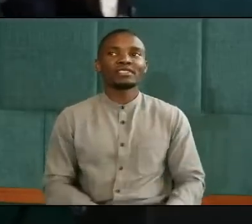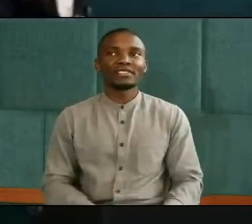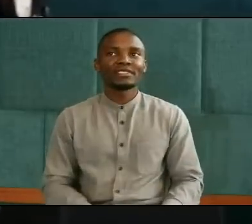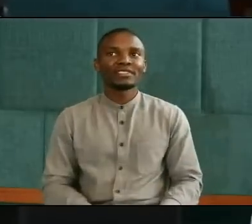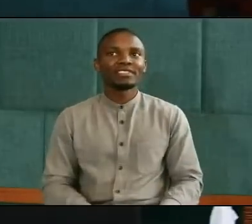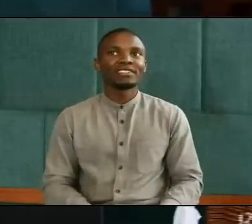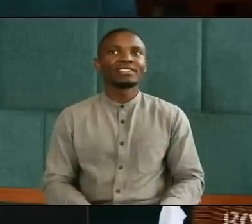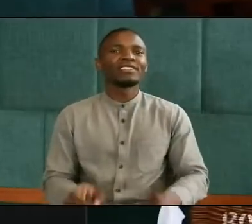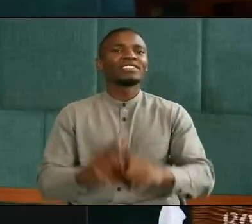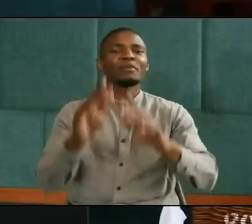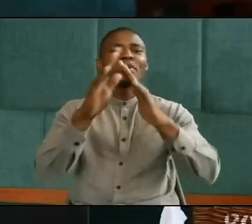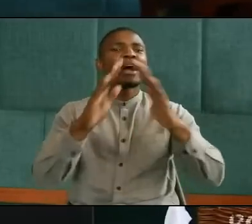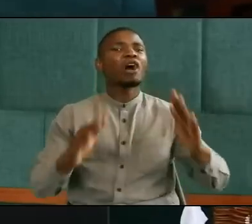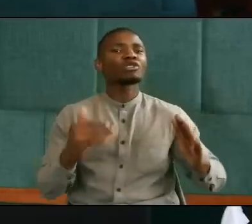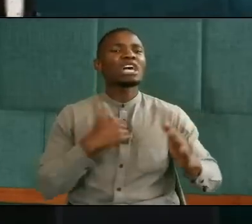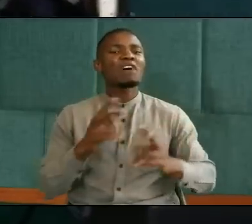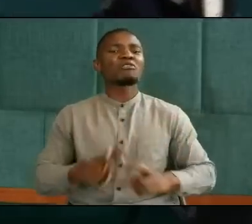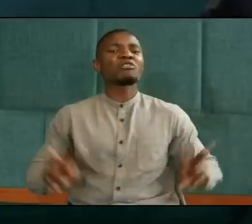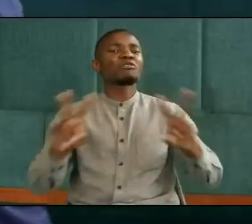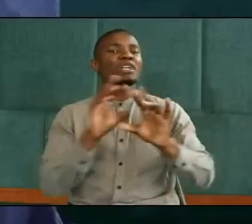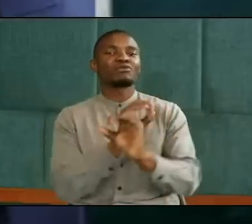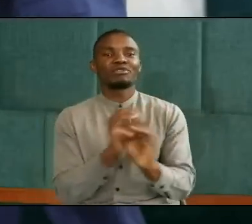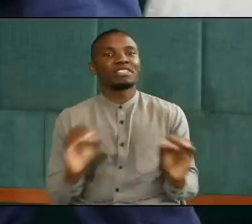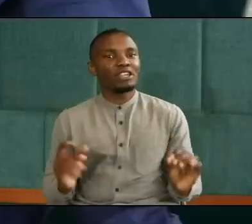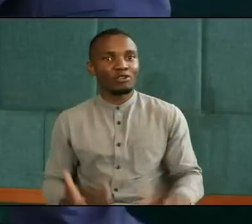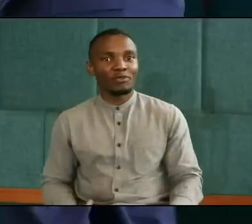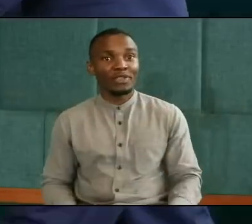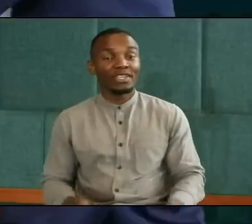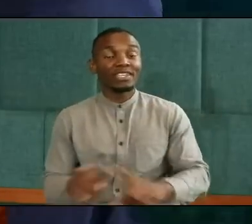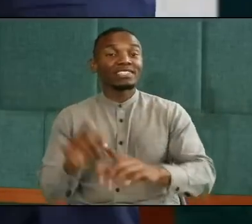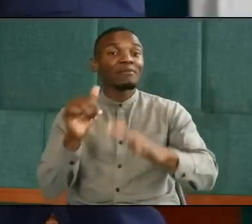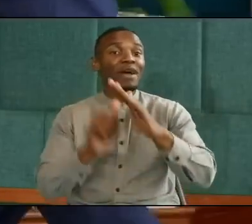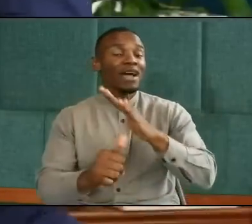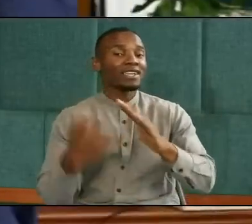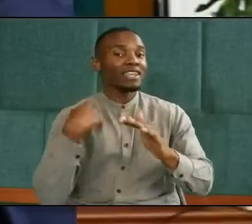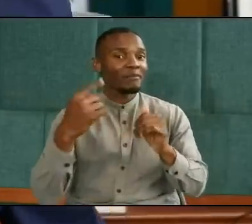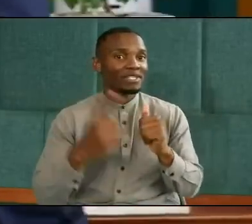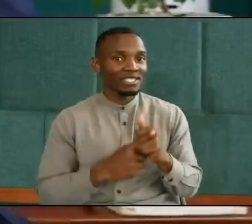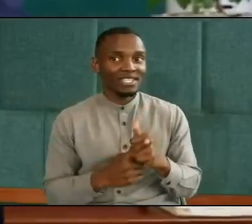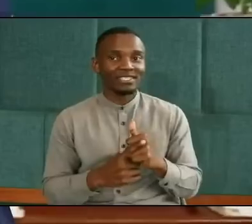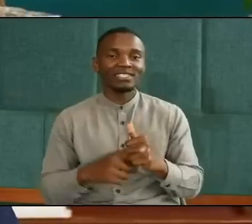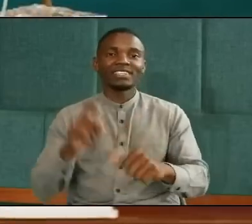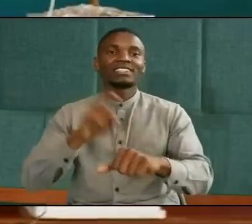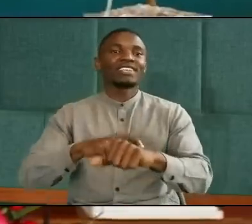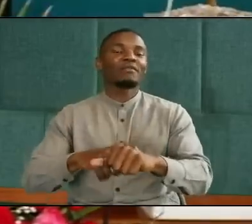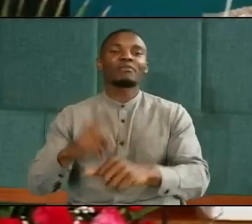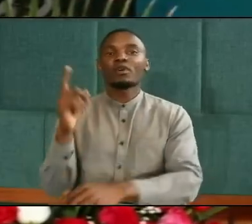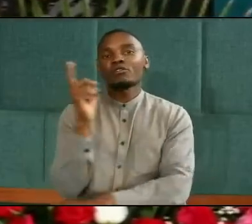and your house has no value. It is under this sixth seal that time is over.